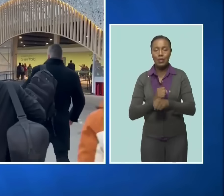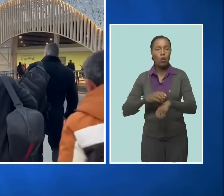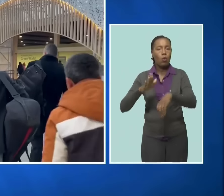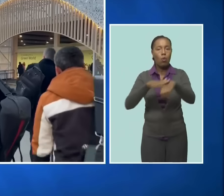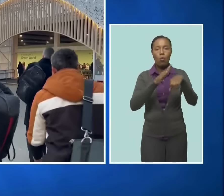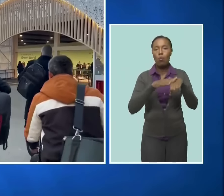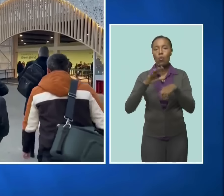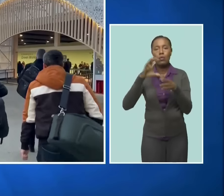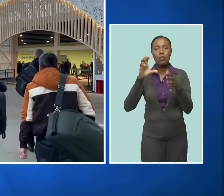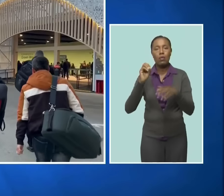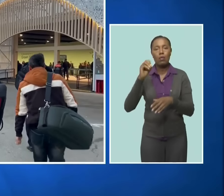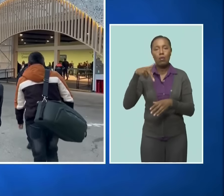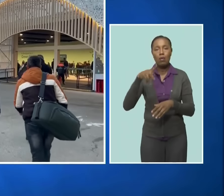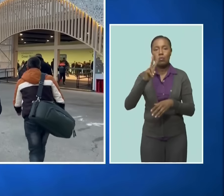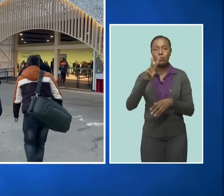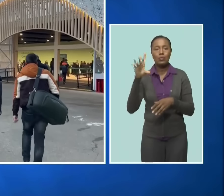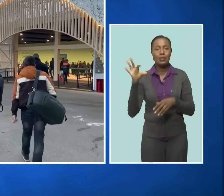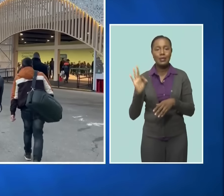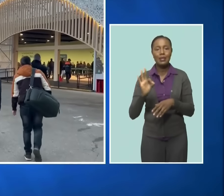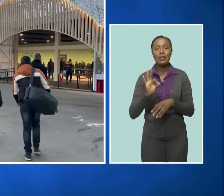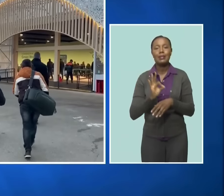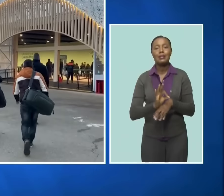COP29's President Mukhtar Babayev.